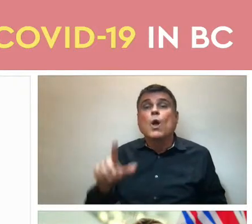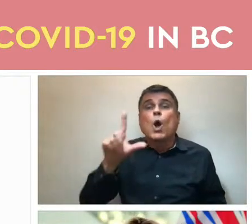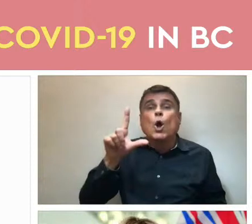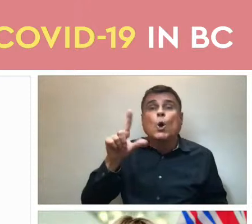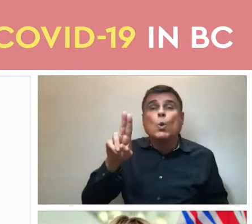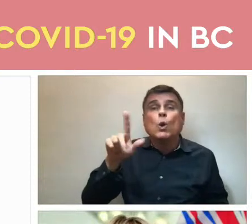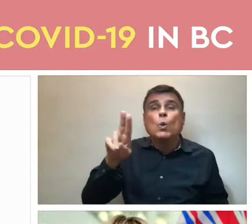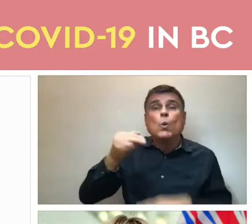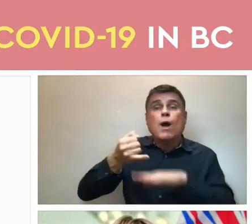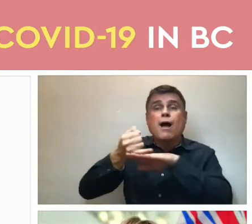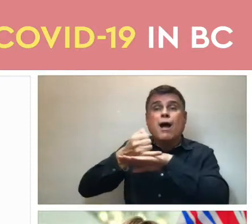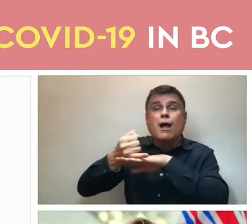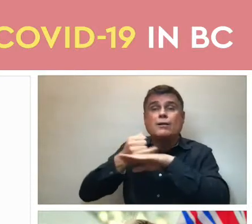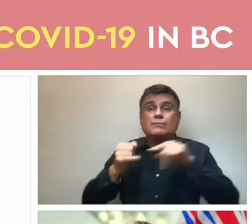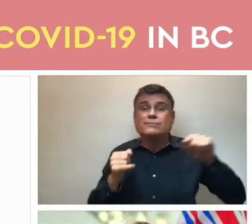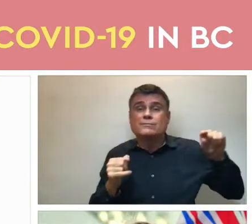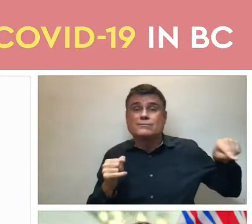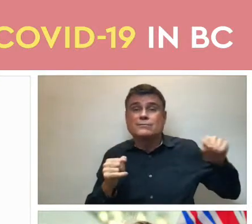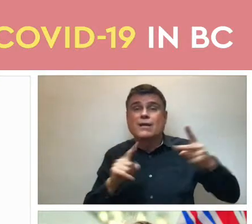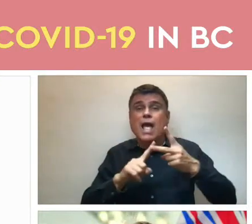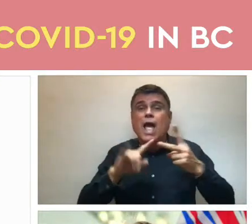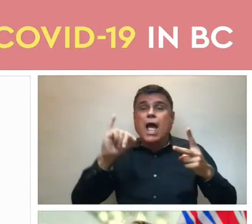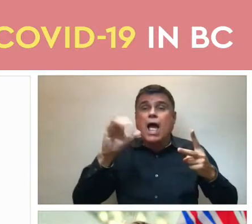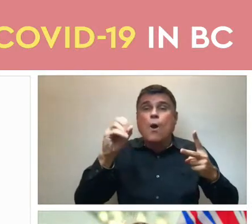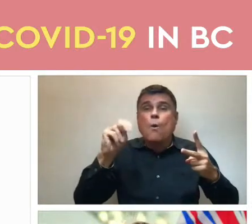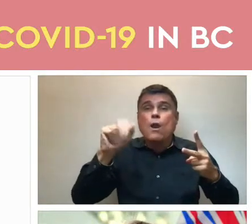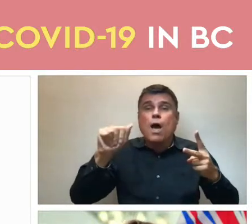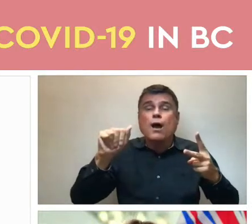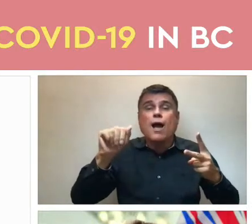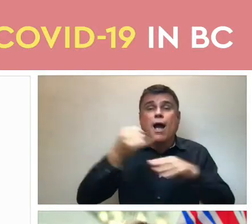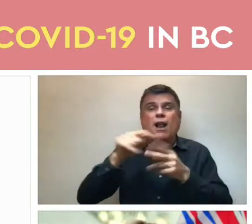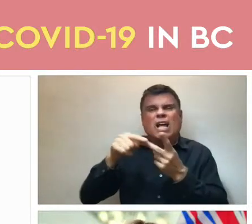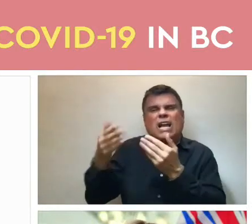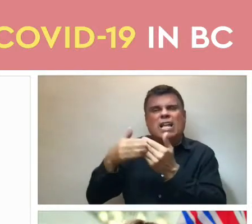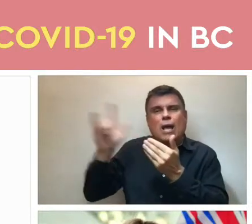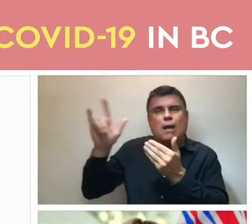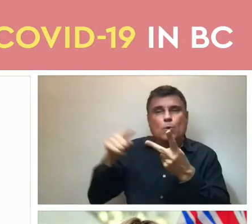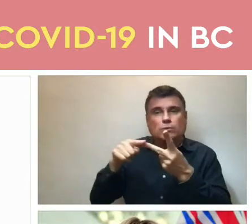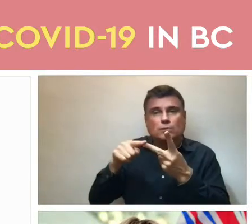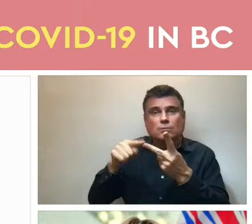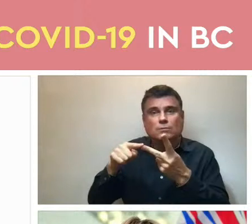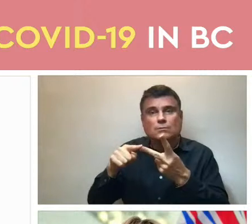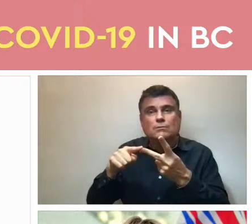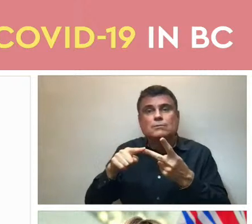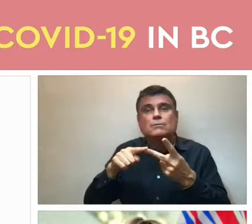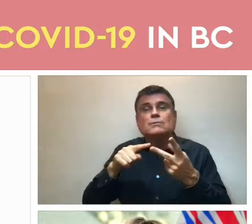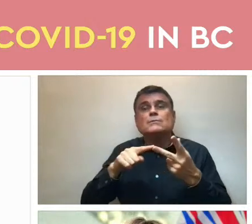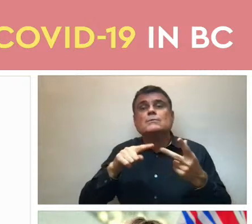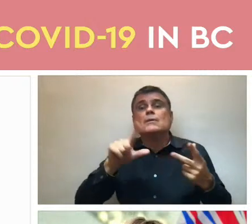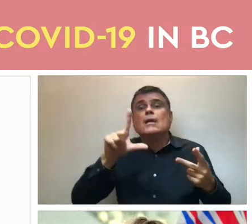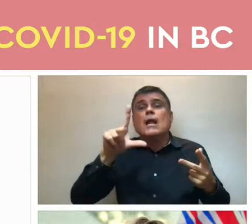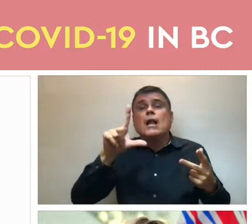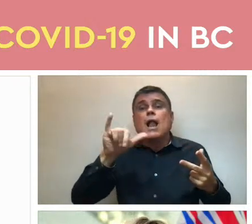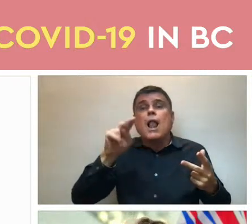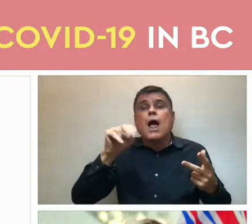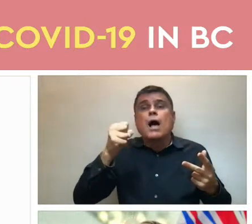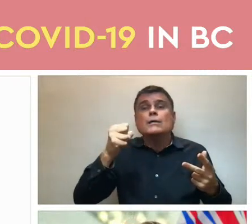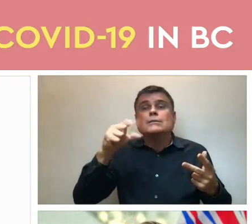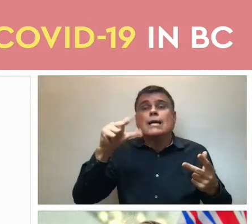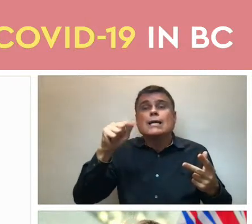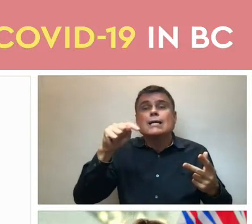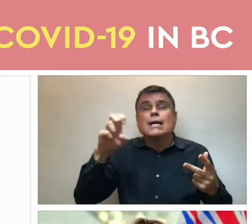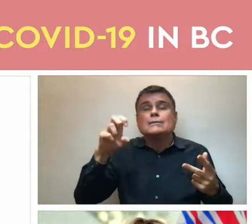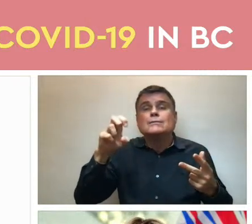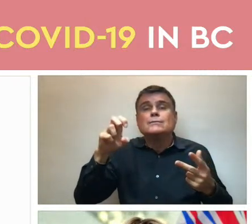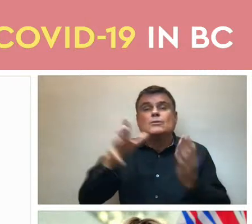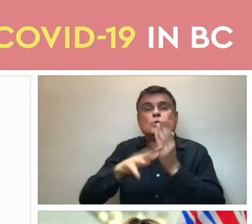Island, and Lions Gate. So this is just one of the other tools that we've been using all along to help us understand how this